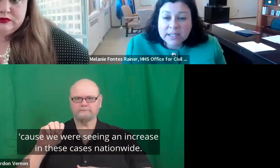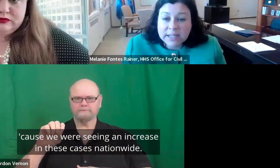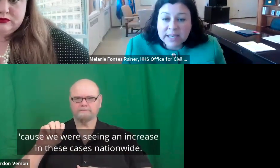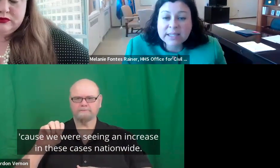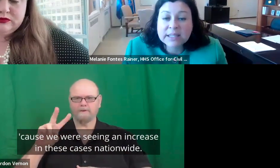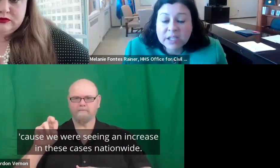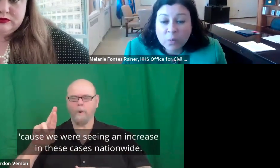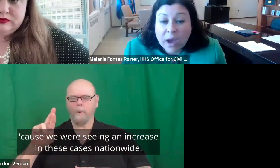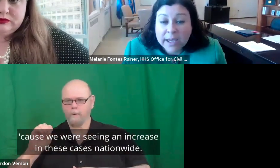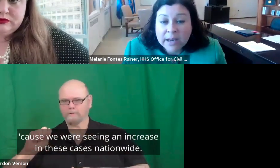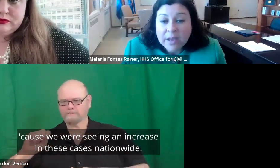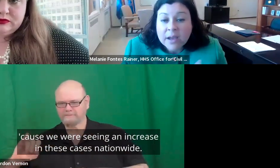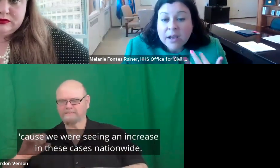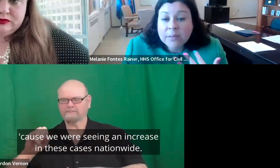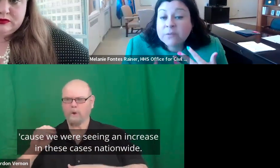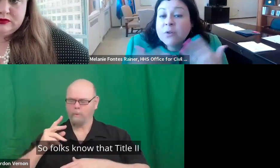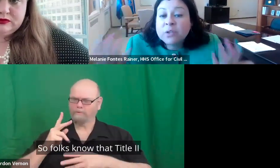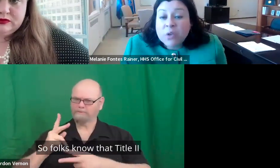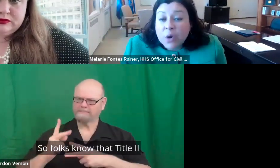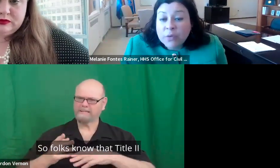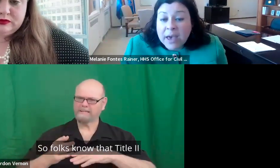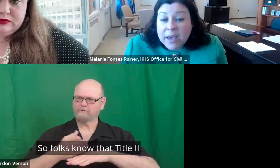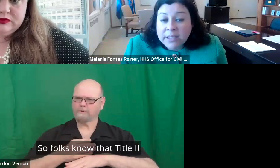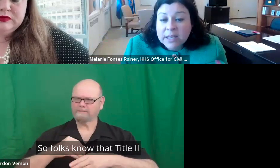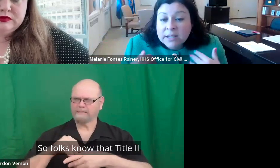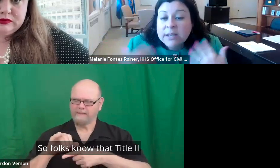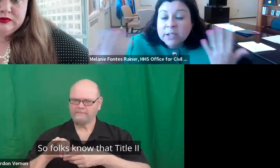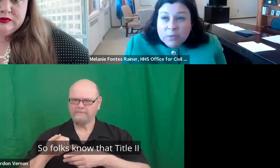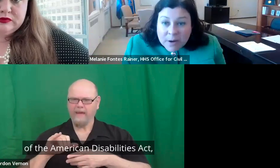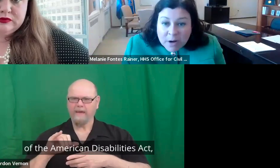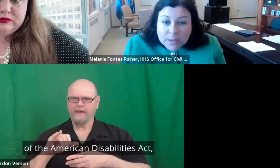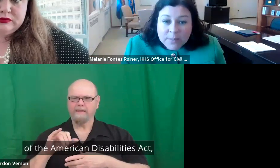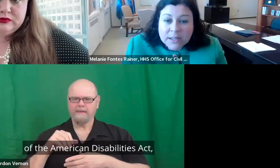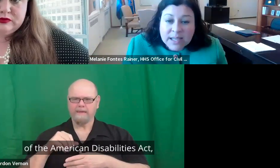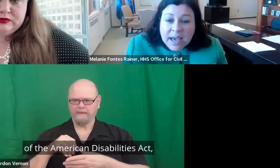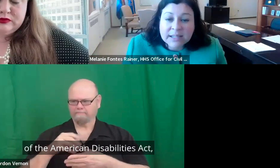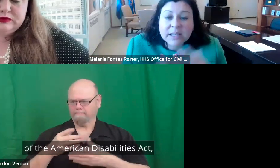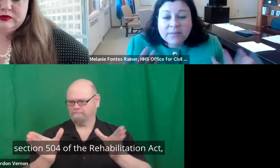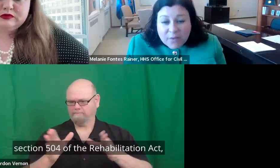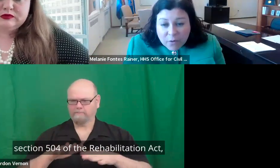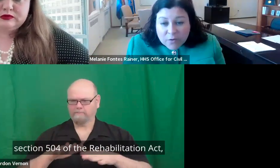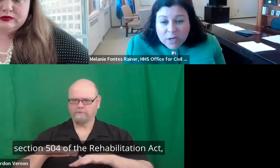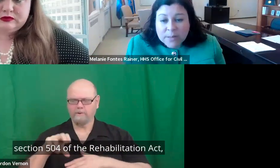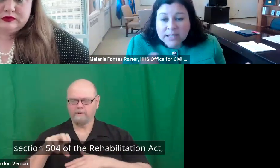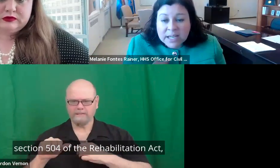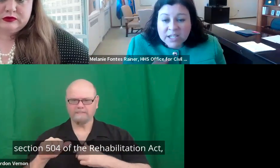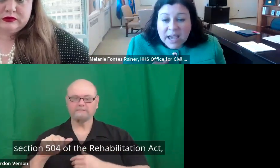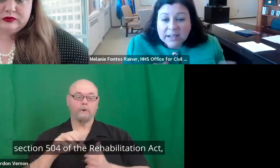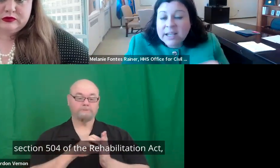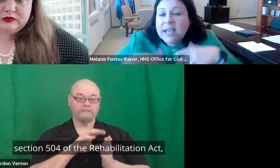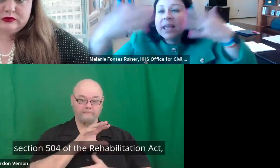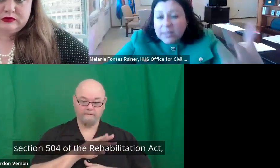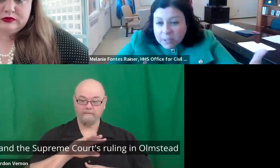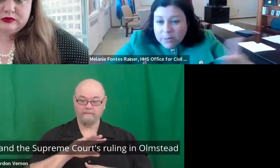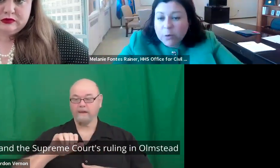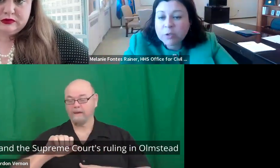an increase in these cases nationwide. So folks know that Title II of the Americans with Disabilities Act, Section 504 of the Rehabilitation